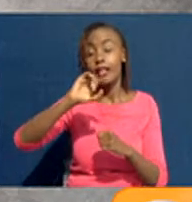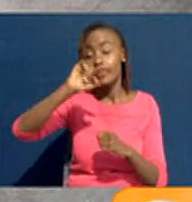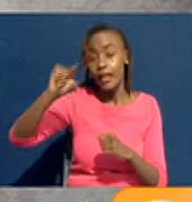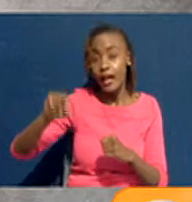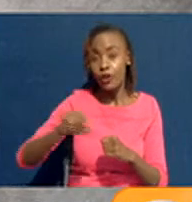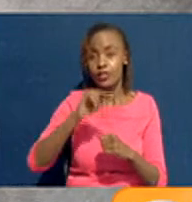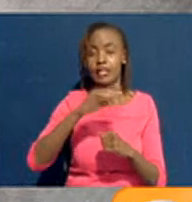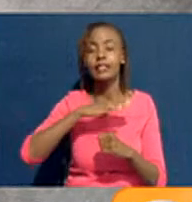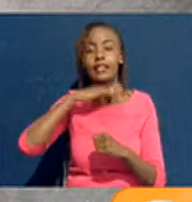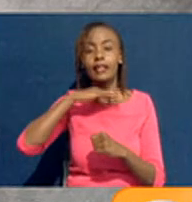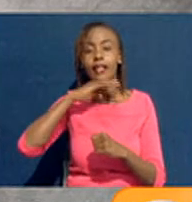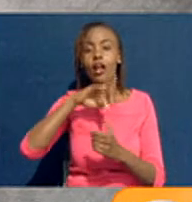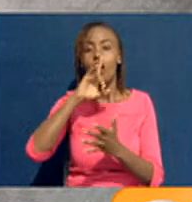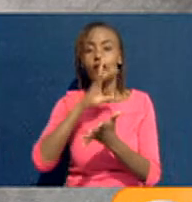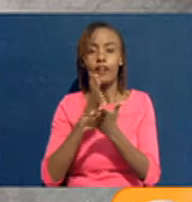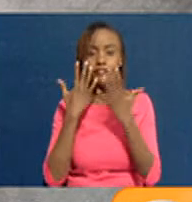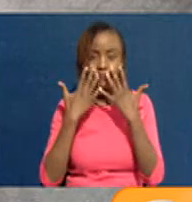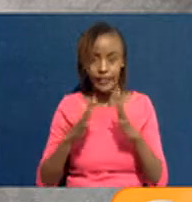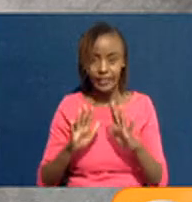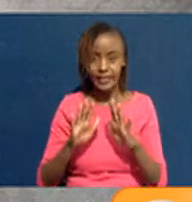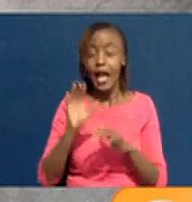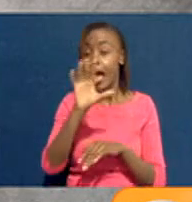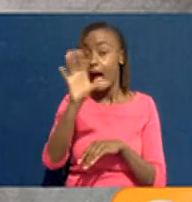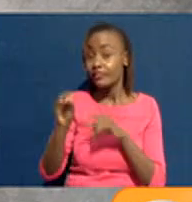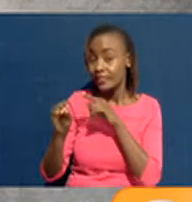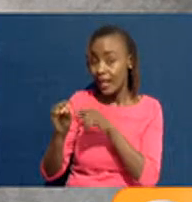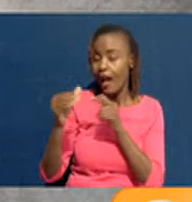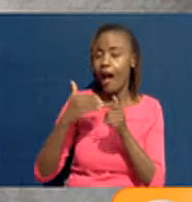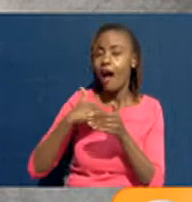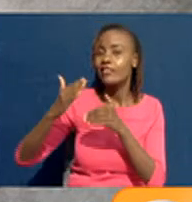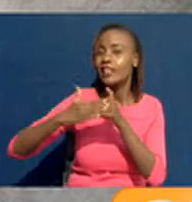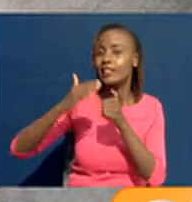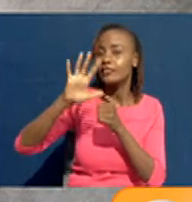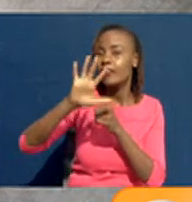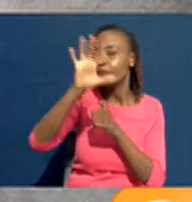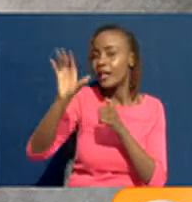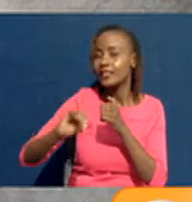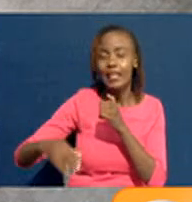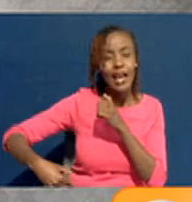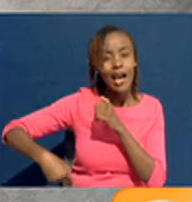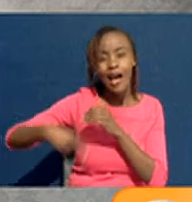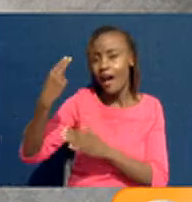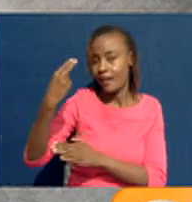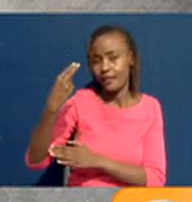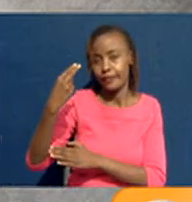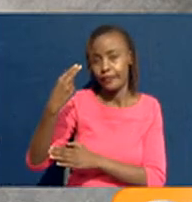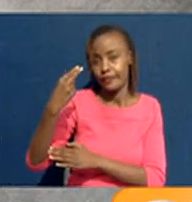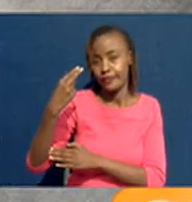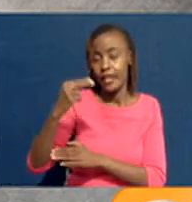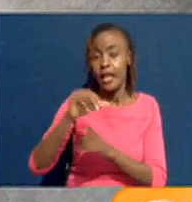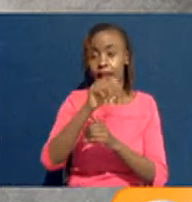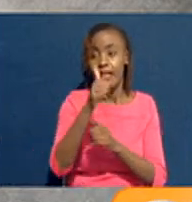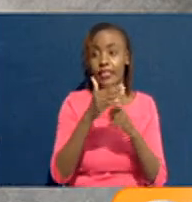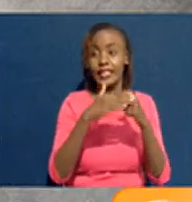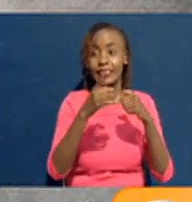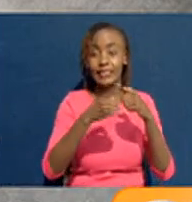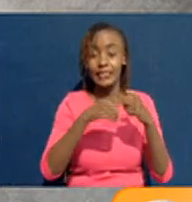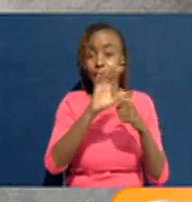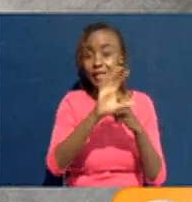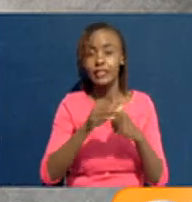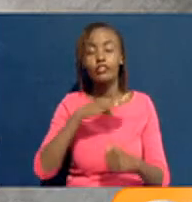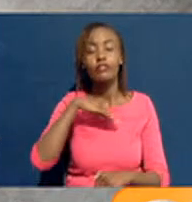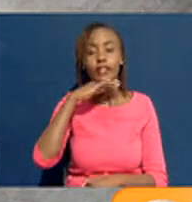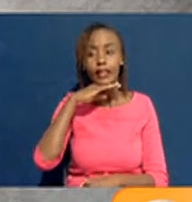were recorded globally. Africa accounted for 95% of the overall disease burden and 96% of the deaths